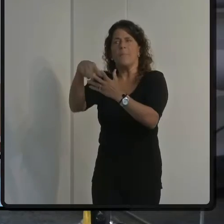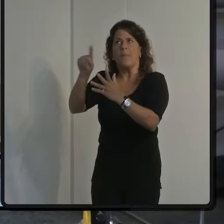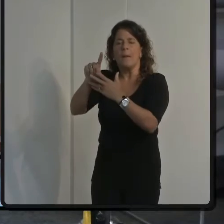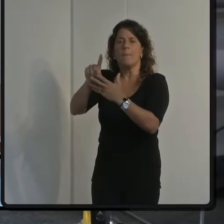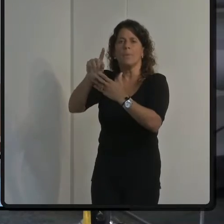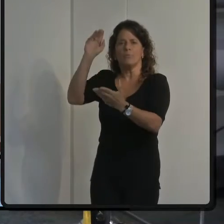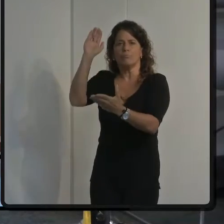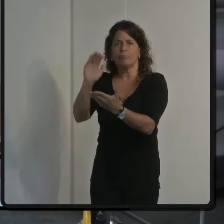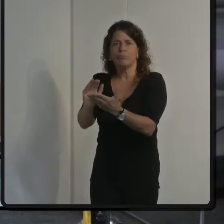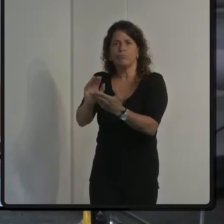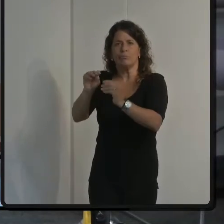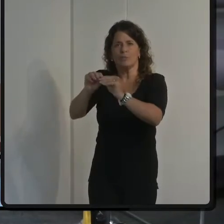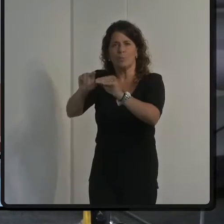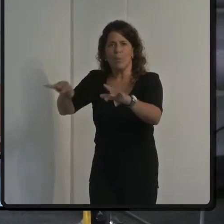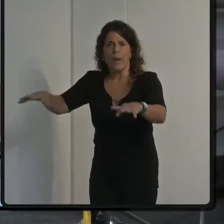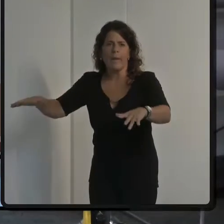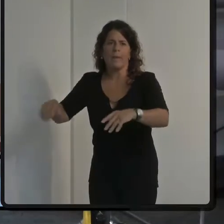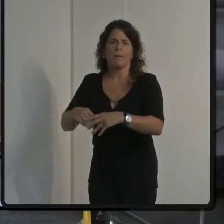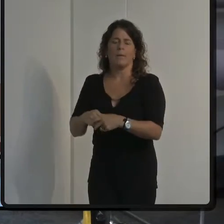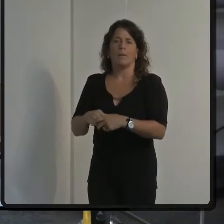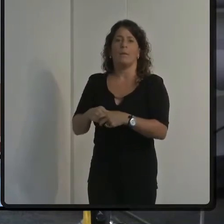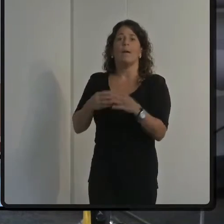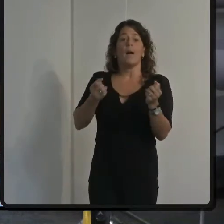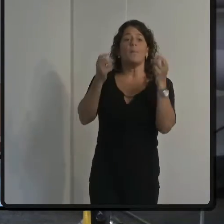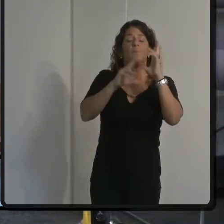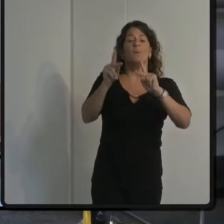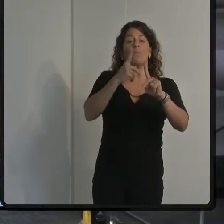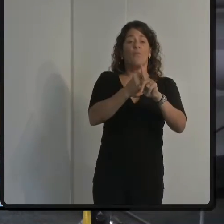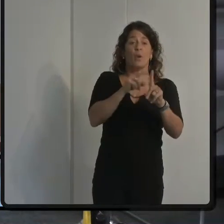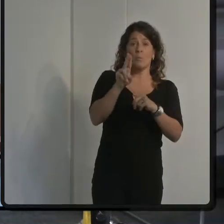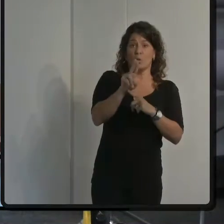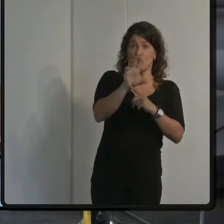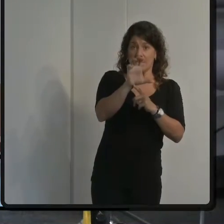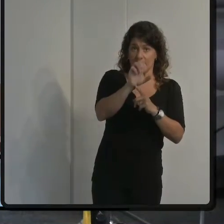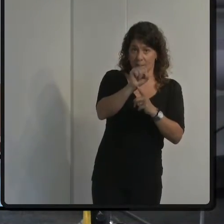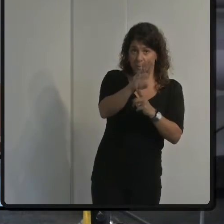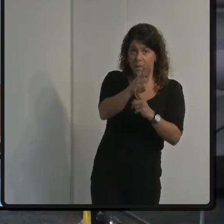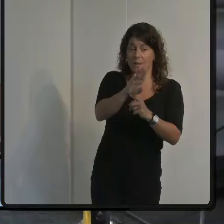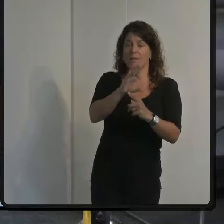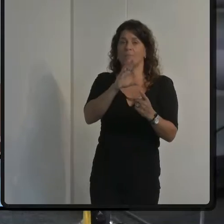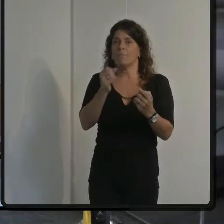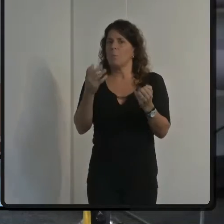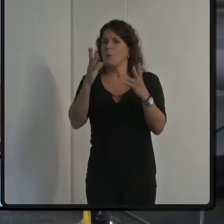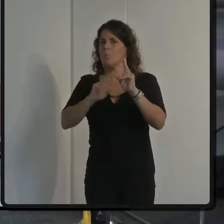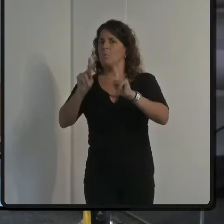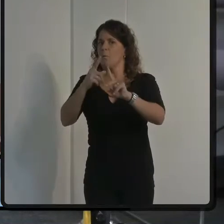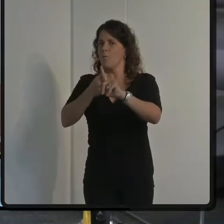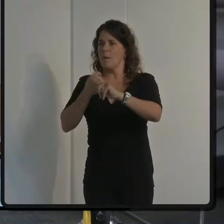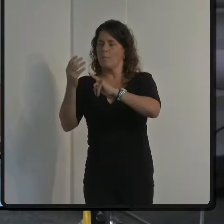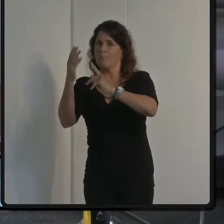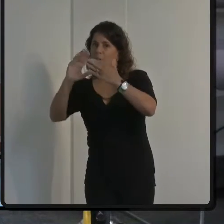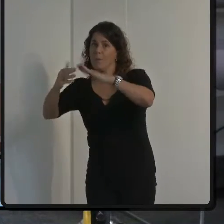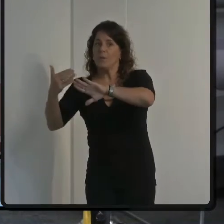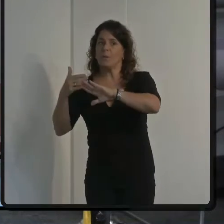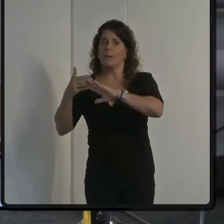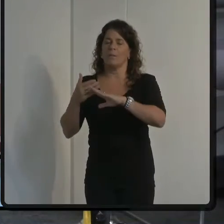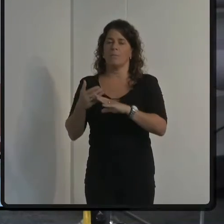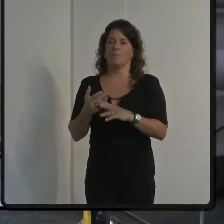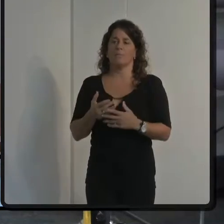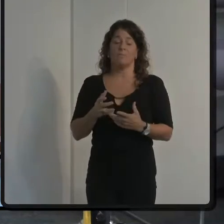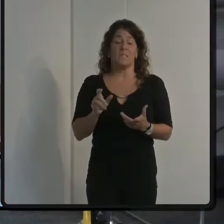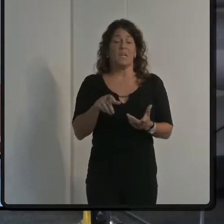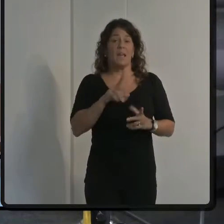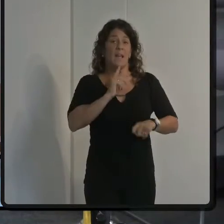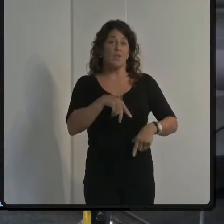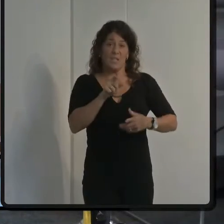control? I mean, how many from the university, how many from the county? I don't have the exact number count of